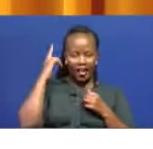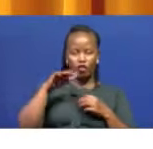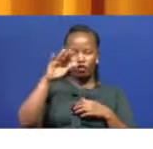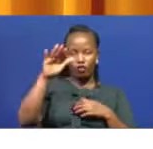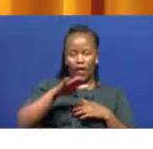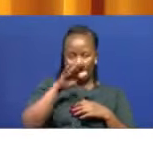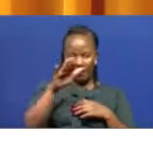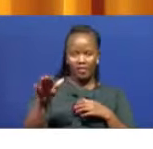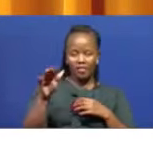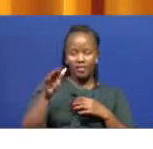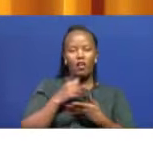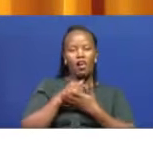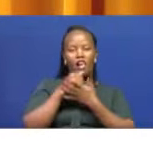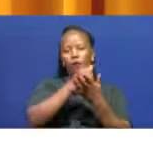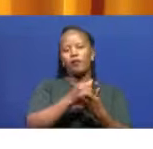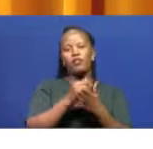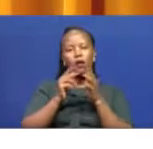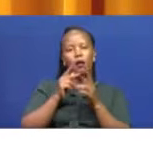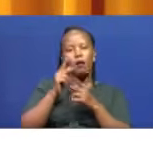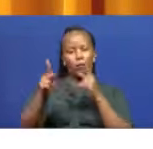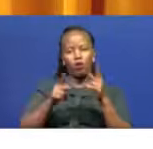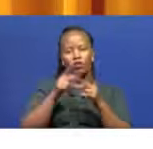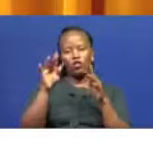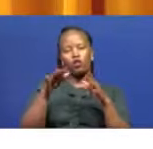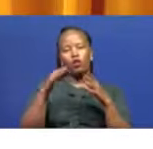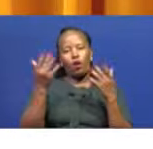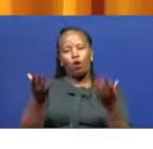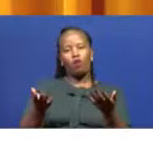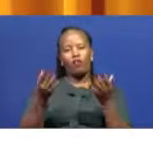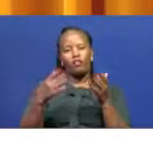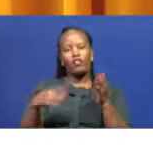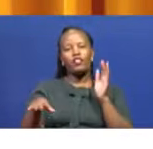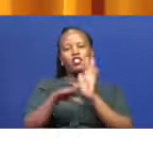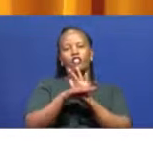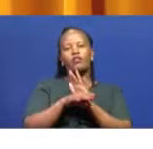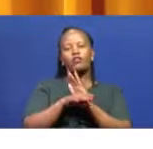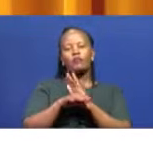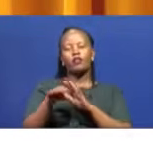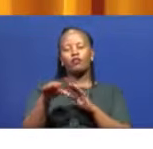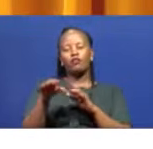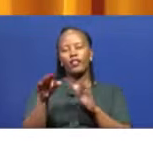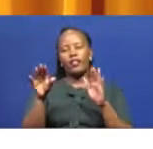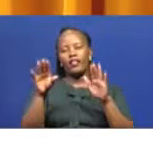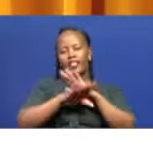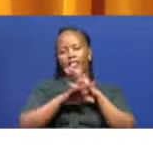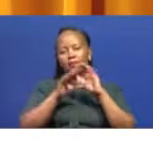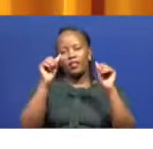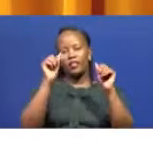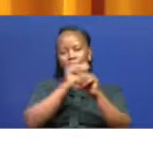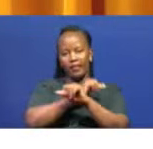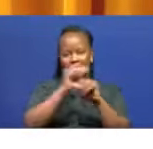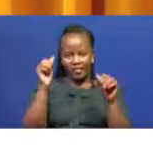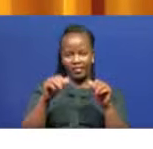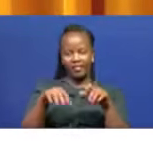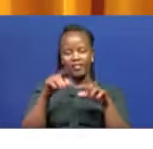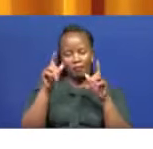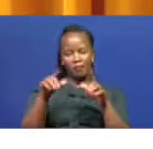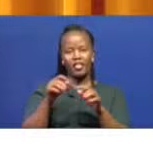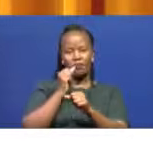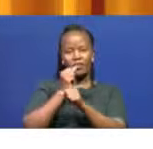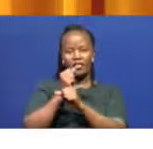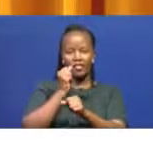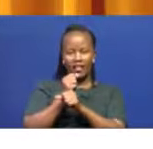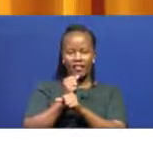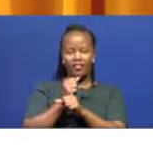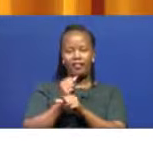the procedure on how the impeachment of either the President or Deputy President is to be undertaken,